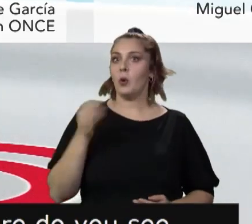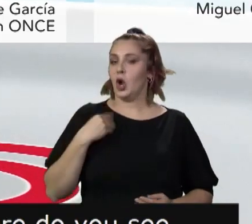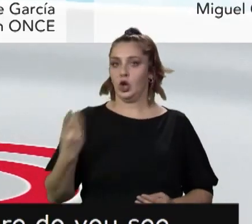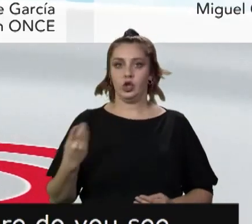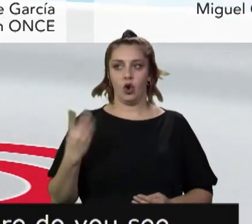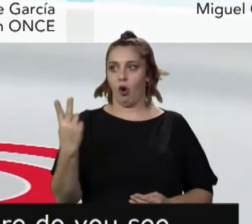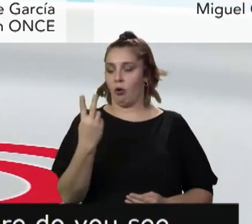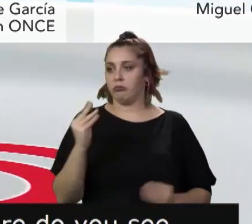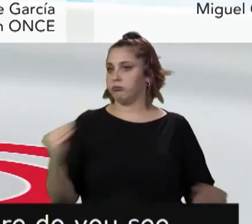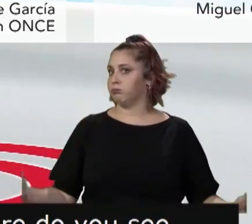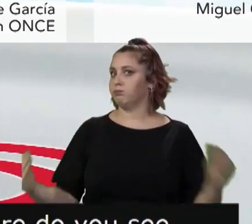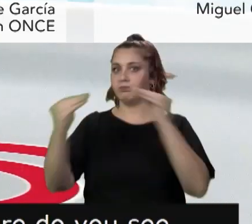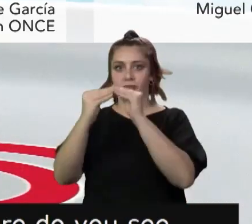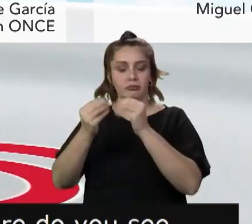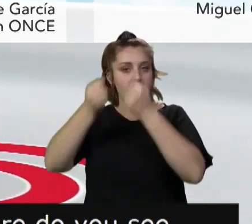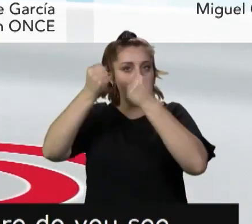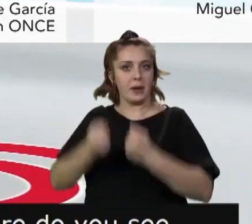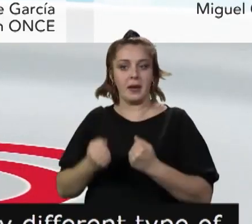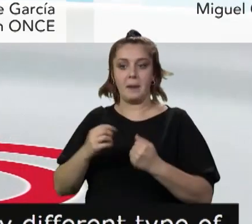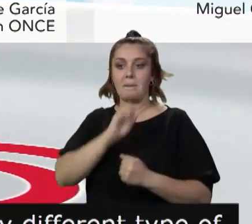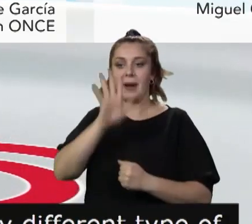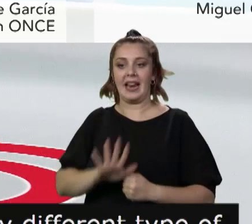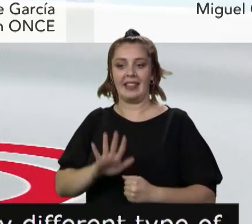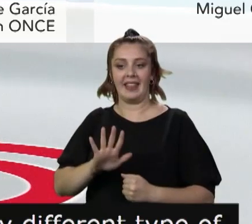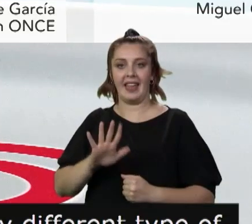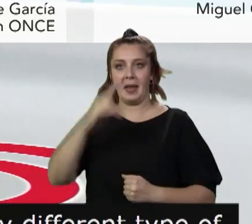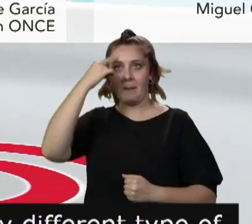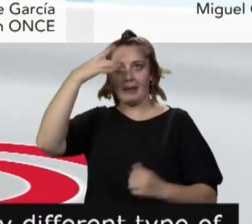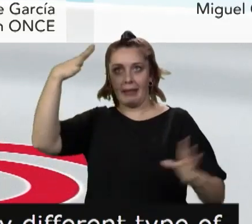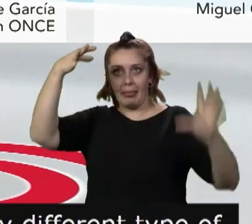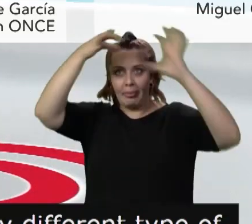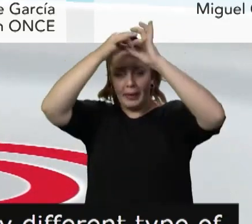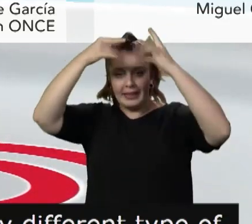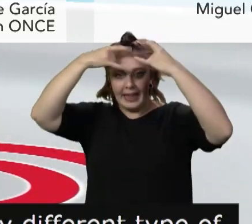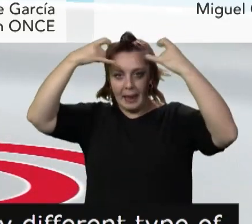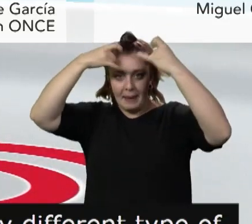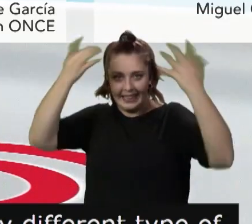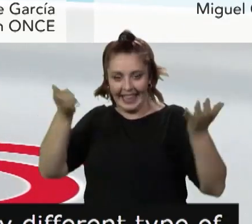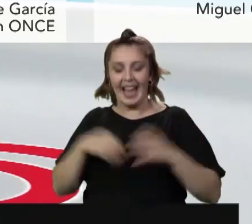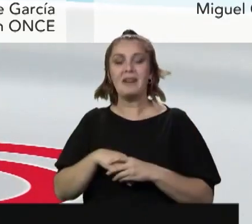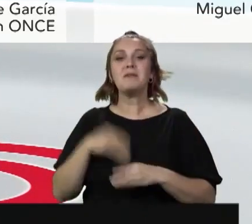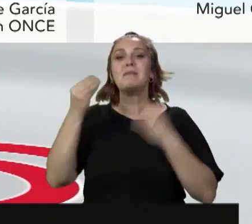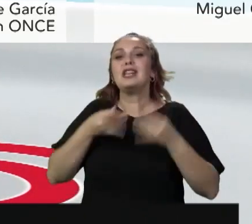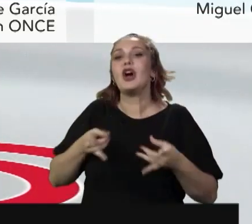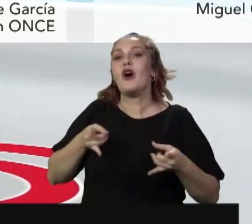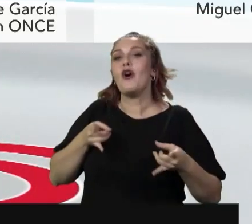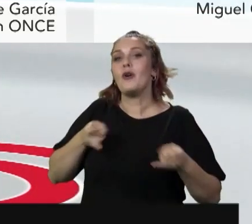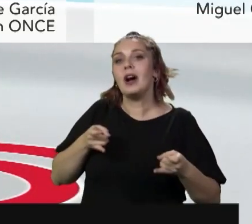future? Well, I fully agree with what Enrique is saying. It seems that our minds are